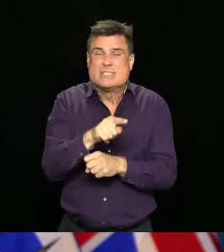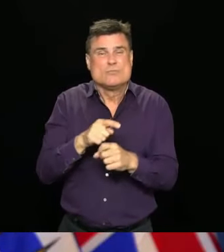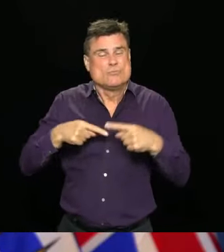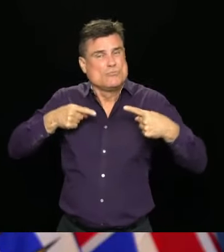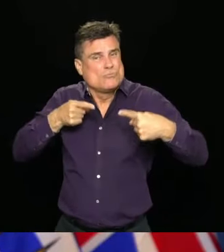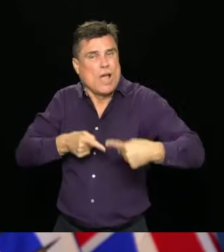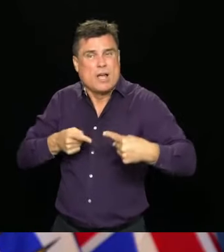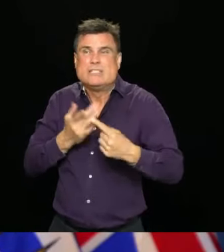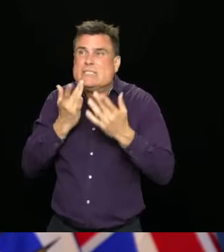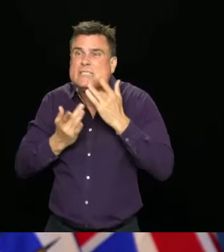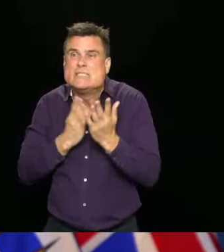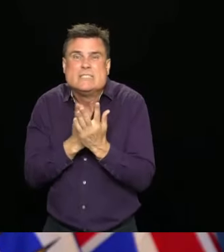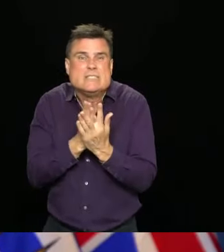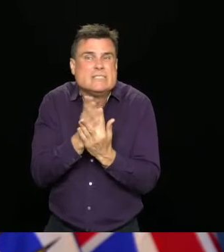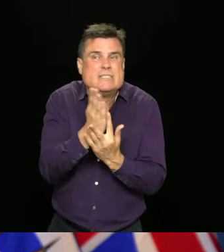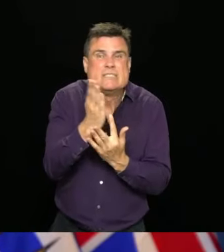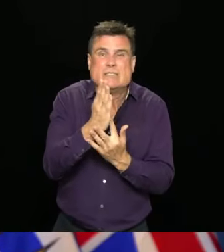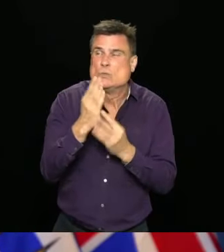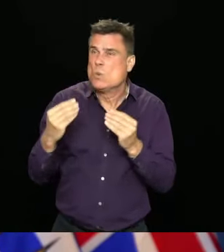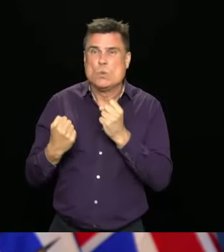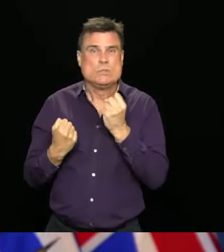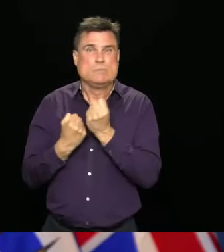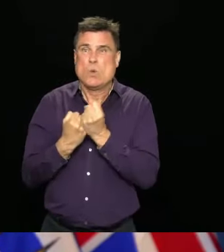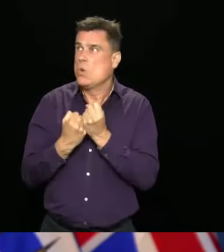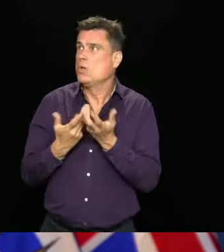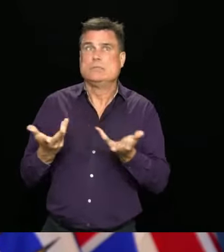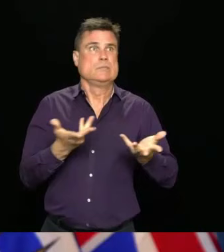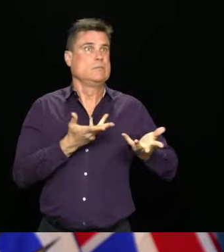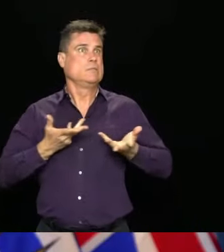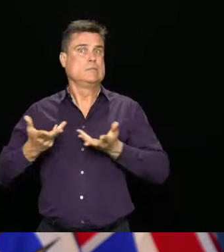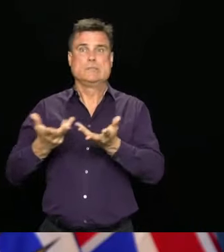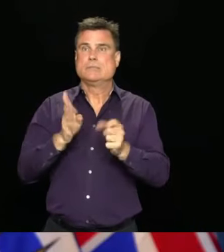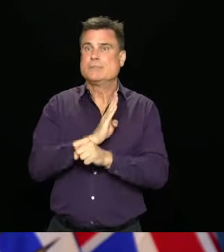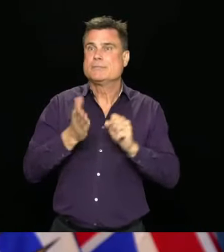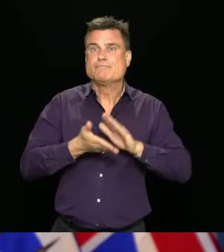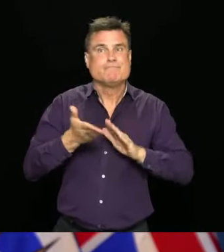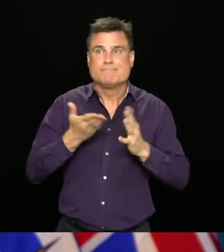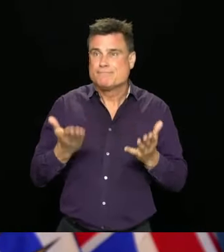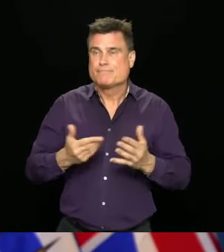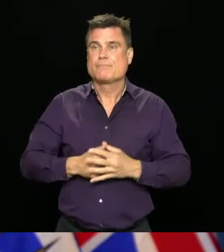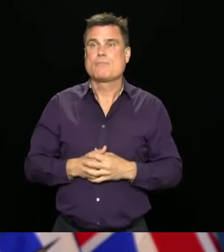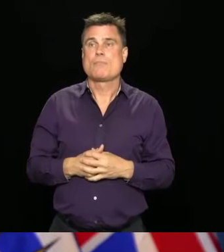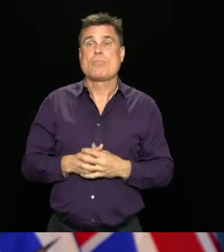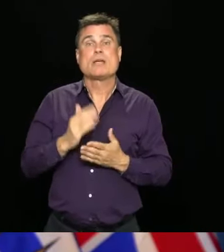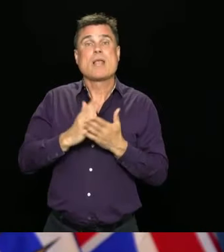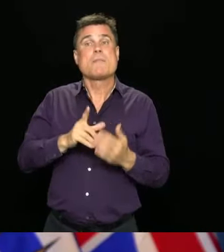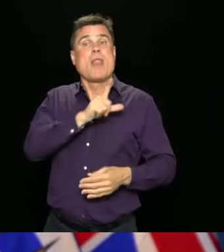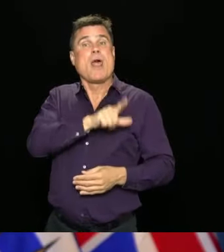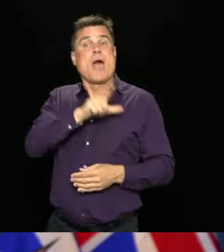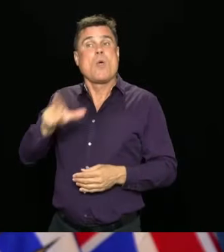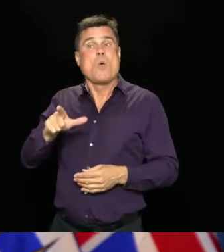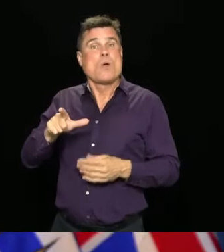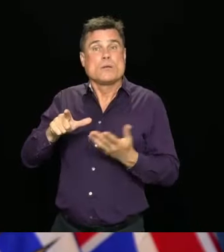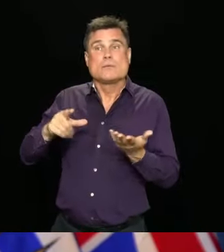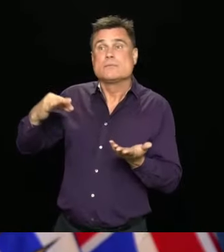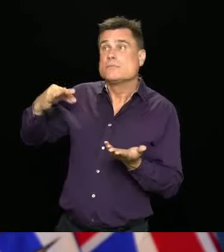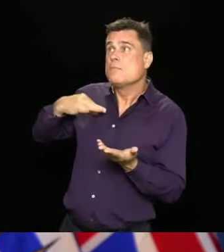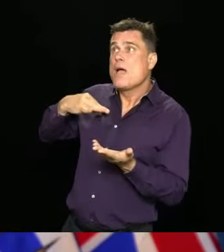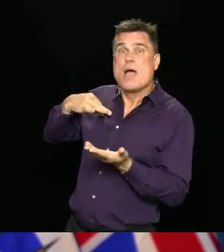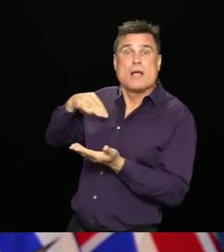them unable to get the support that they need. There are landlords who have not applied for the relief, and unless